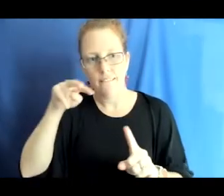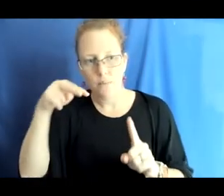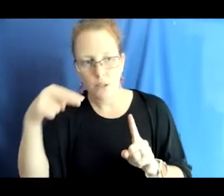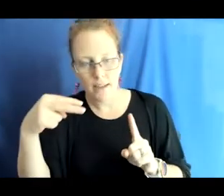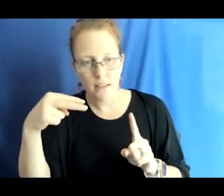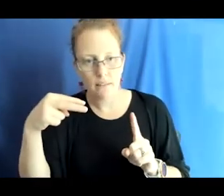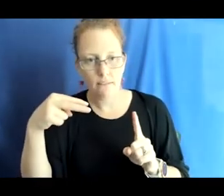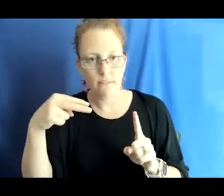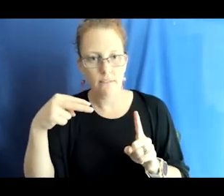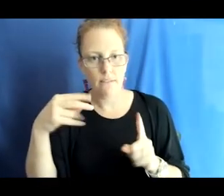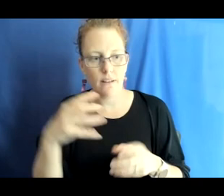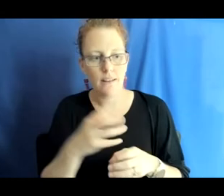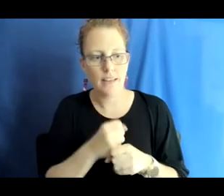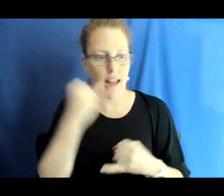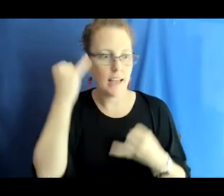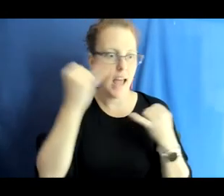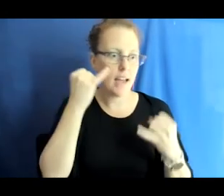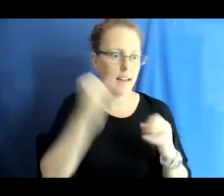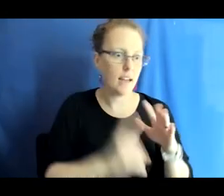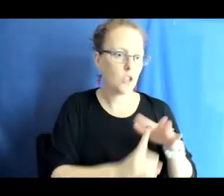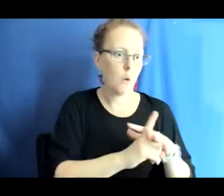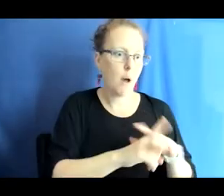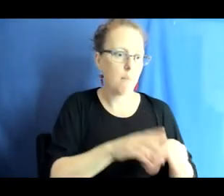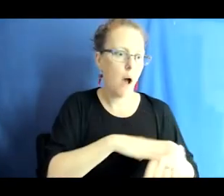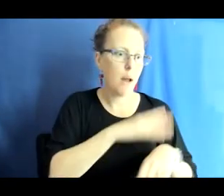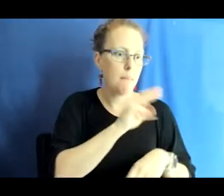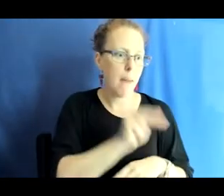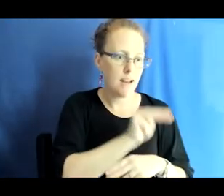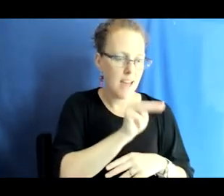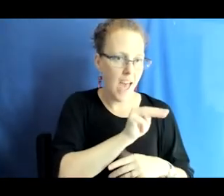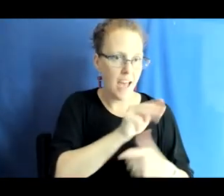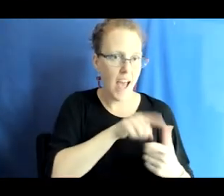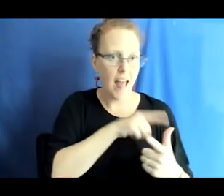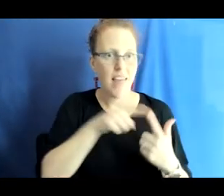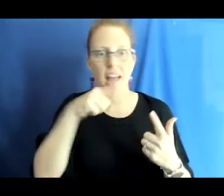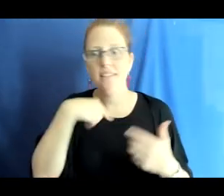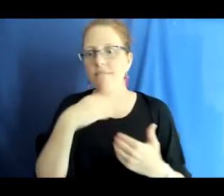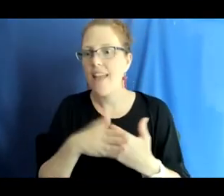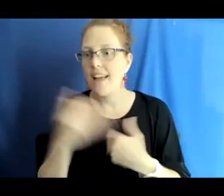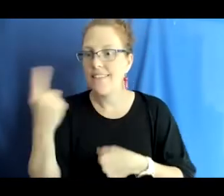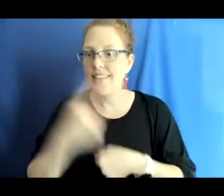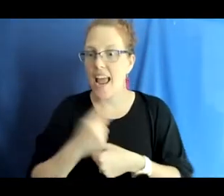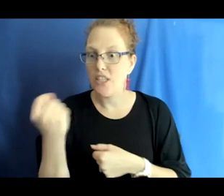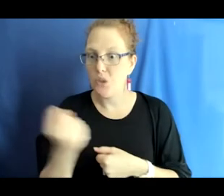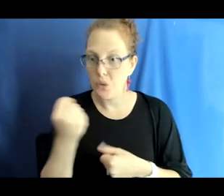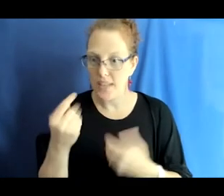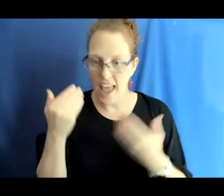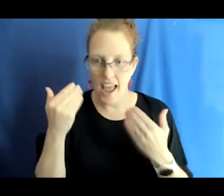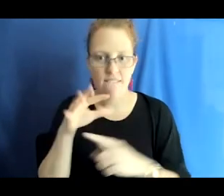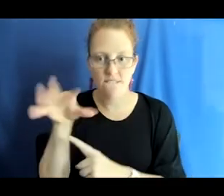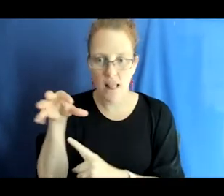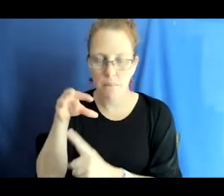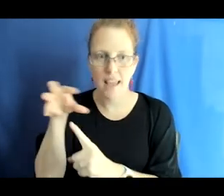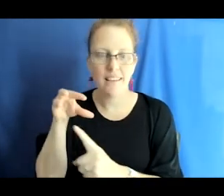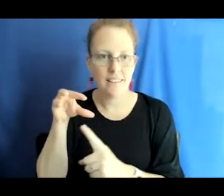getting an idea on Monday and then filming it on Tuesday, and then it was just like pure like creative bliss. All the